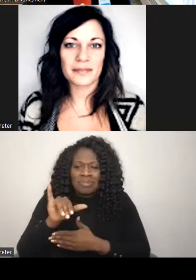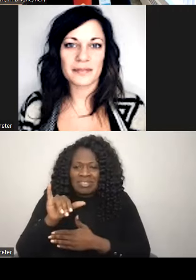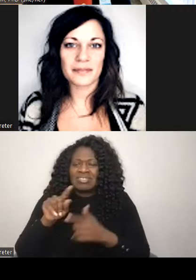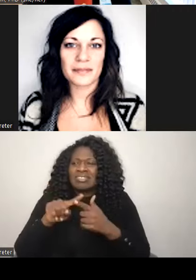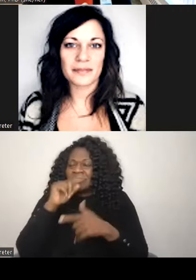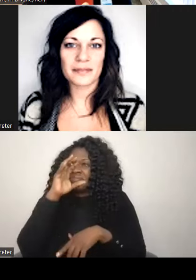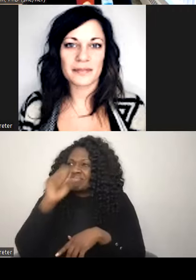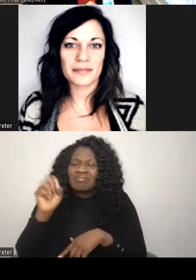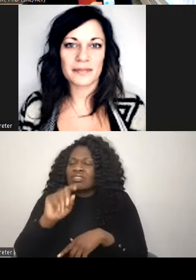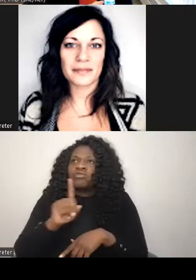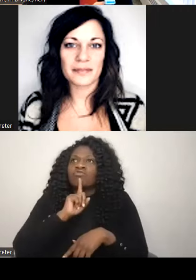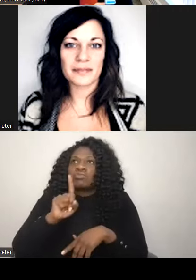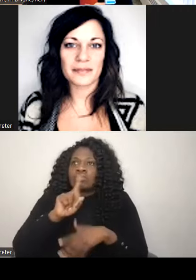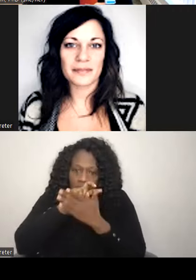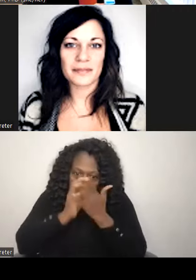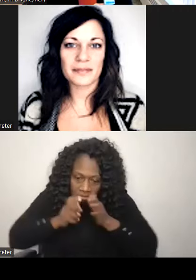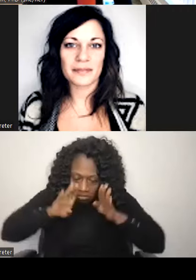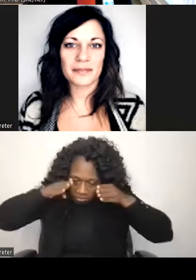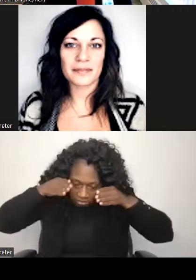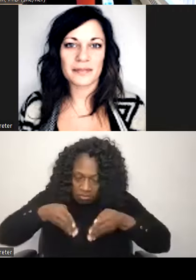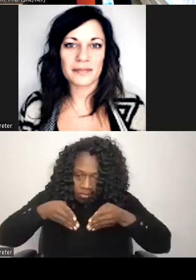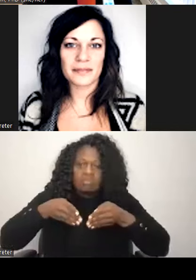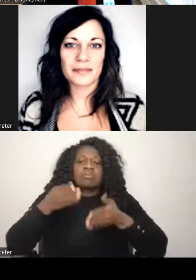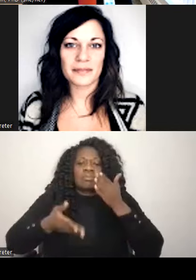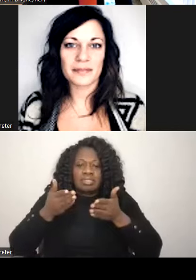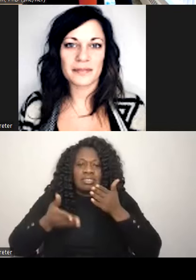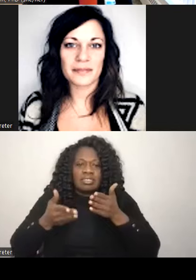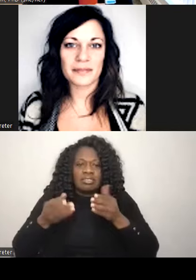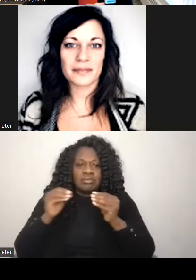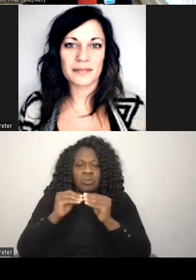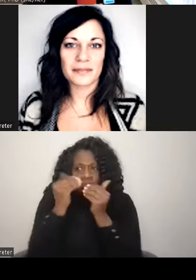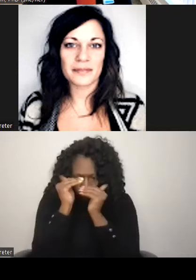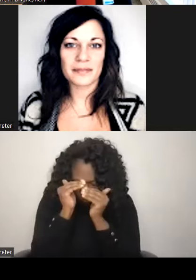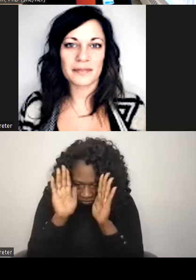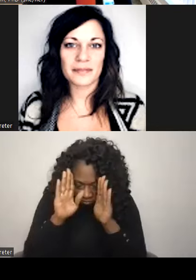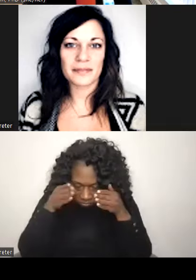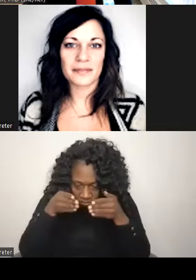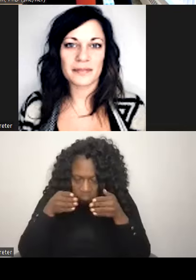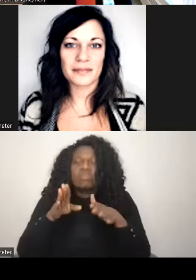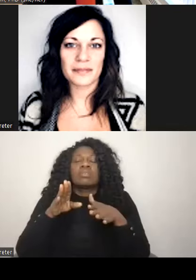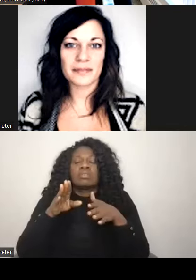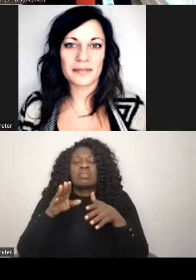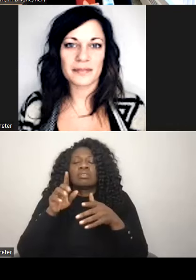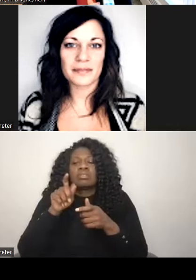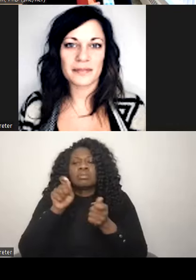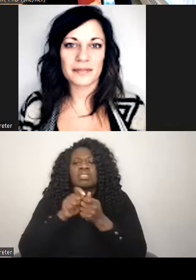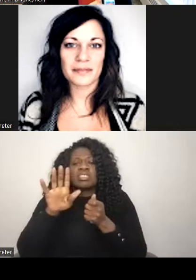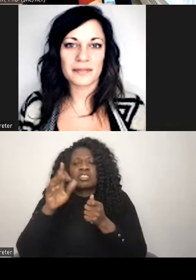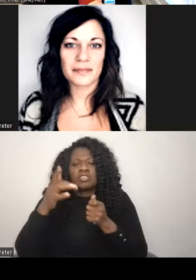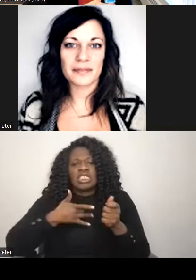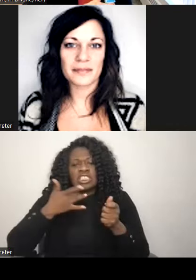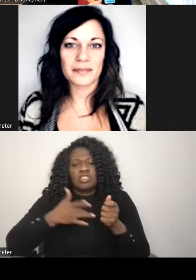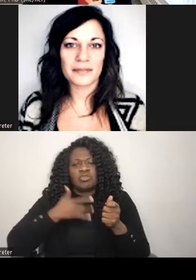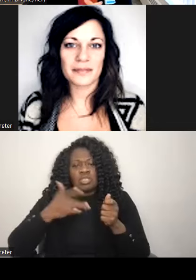but something that is really intense in focus, and maybe slightly restricted. And then also potentially some sensory processing issues,